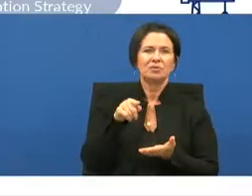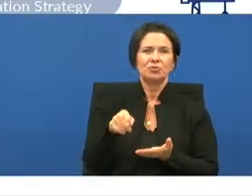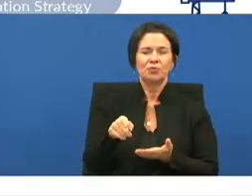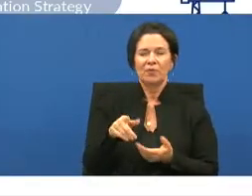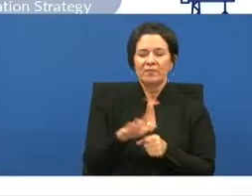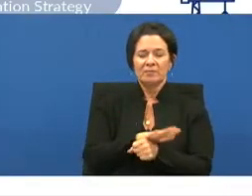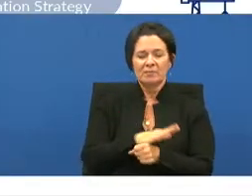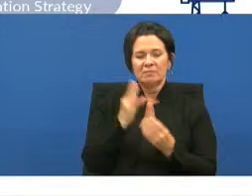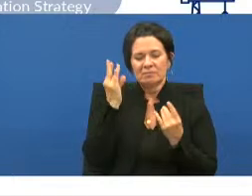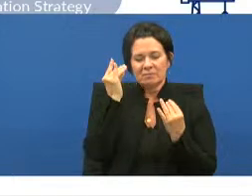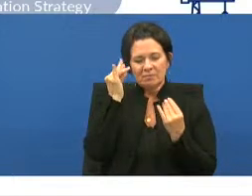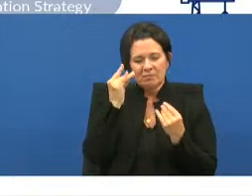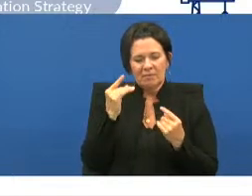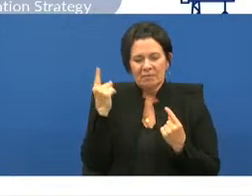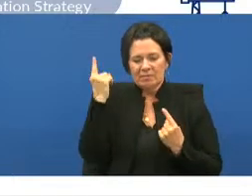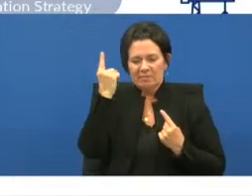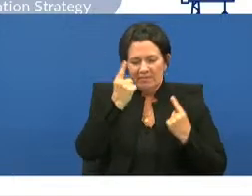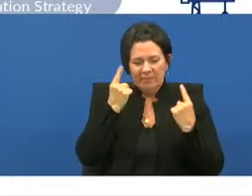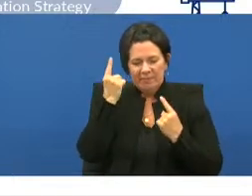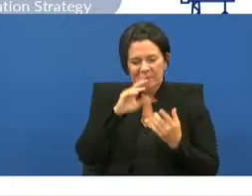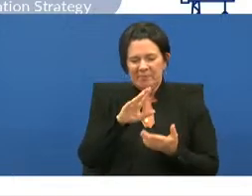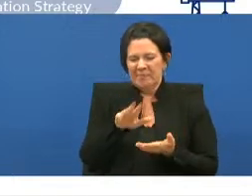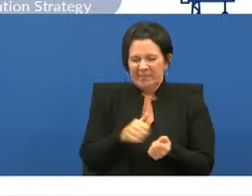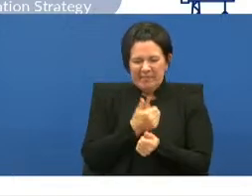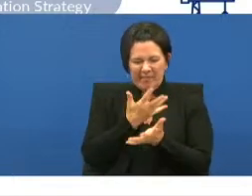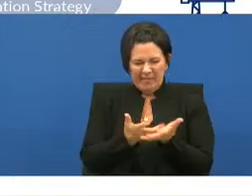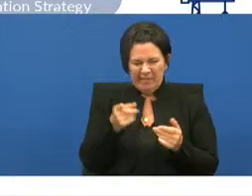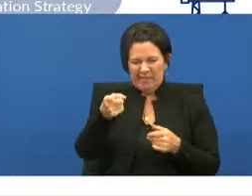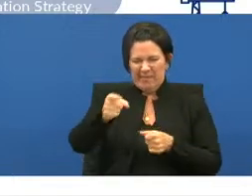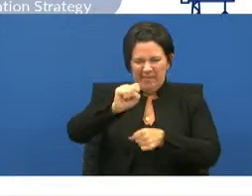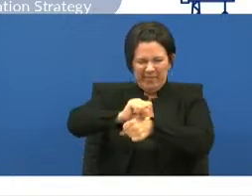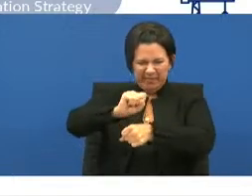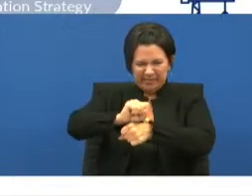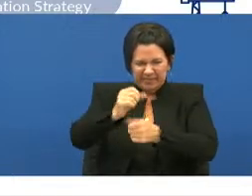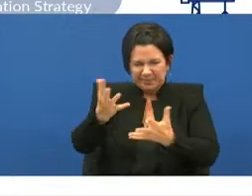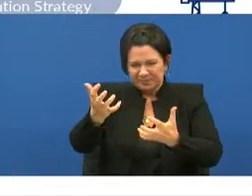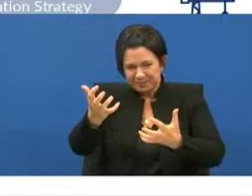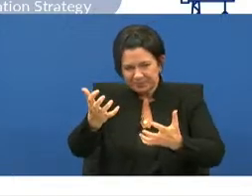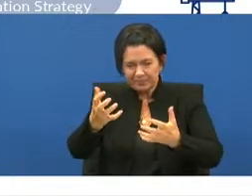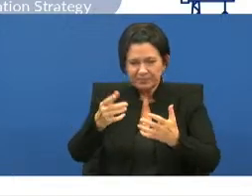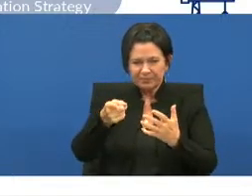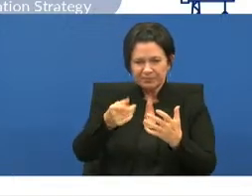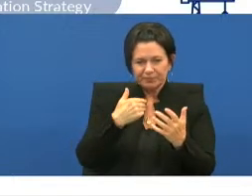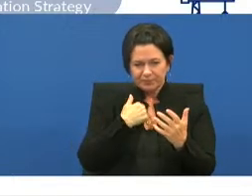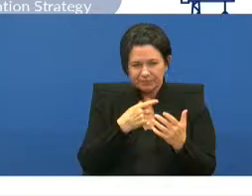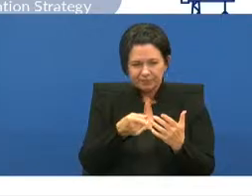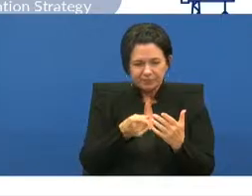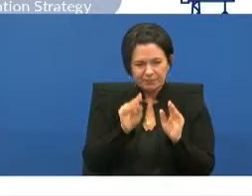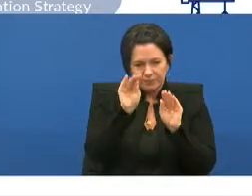thoughtfully considered that all of the things that you're working on to put this string of pearls together